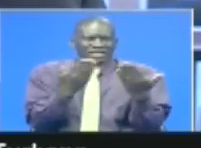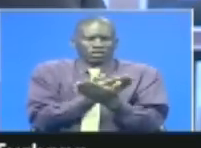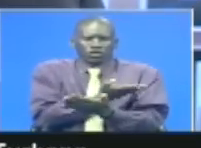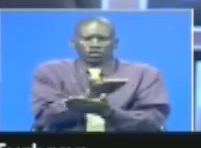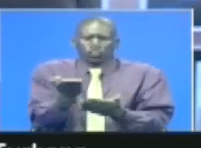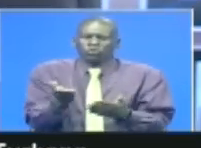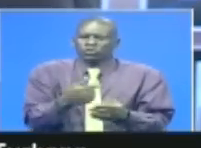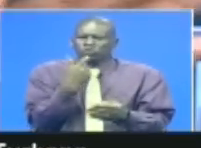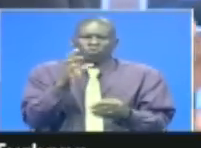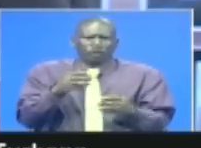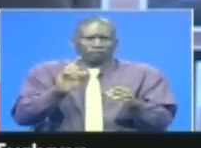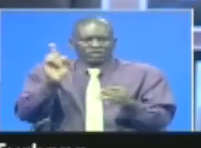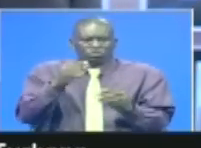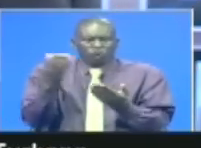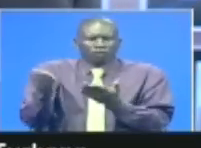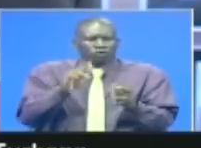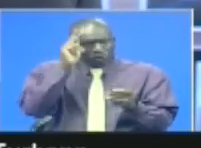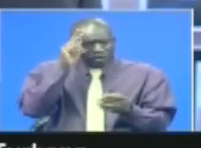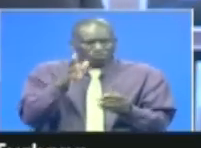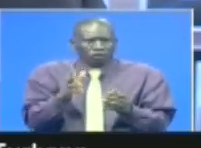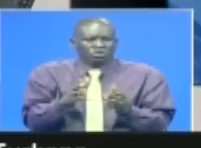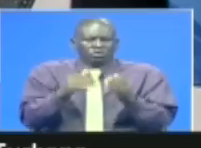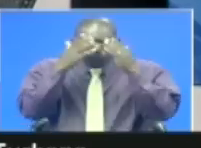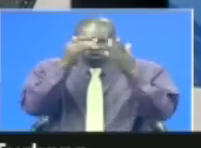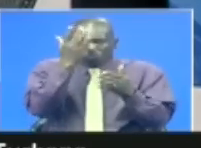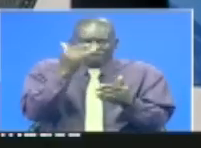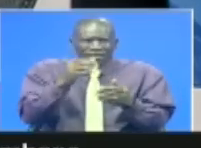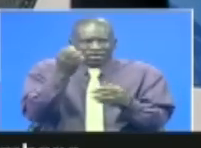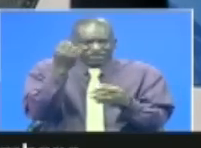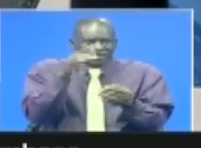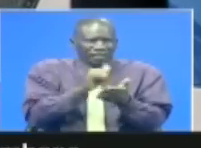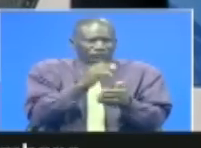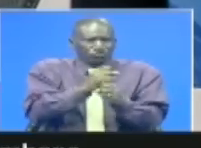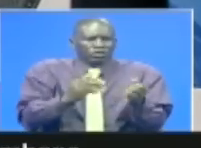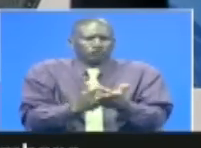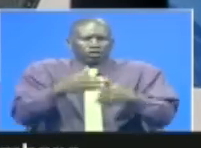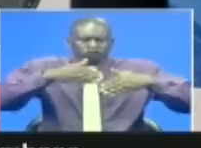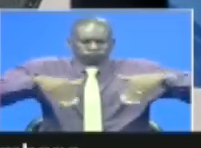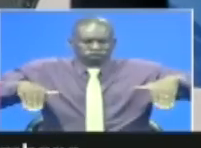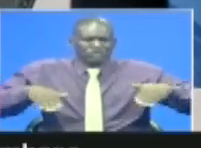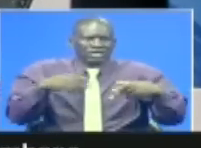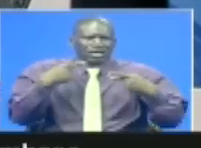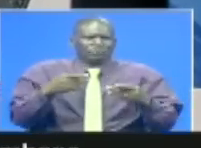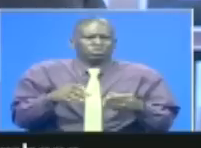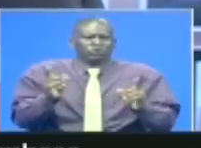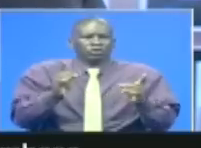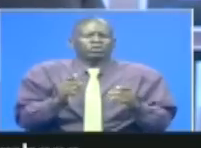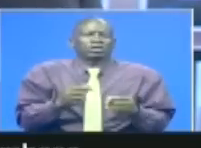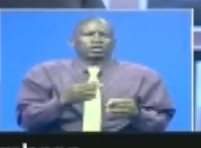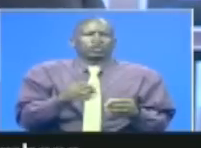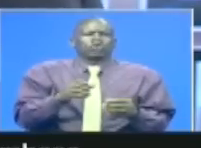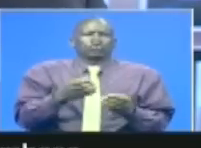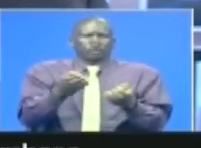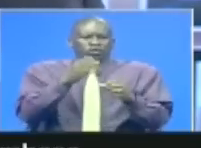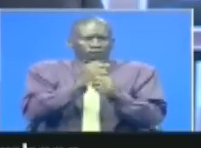meant to be in Nairobi were brought to Kiambu, God knows why. The understanding was that was to ensure transparency and so that people will not... You need to